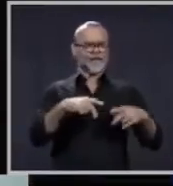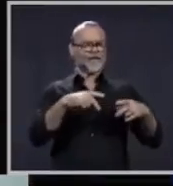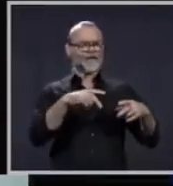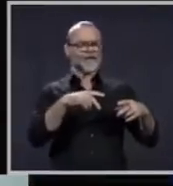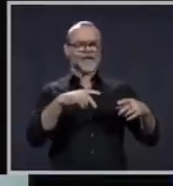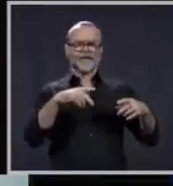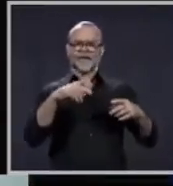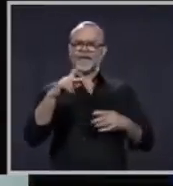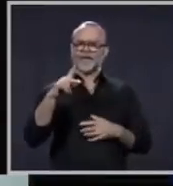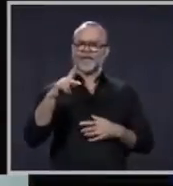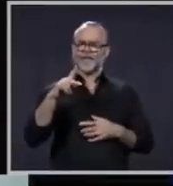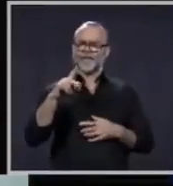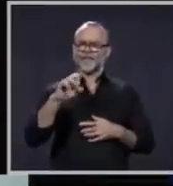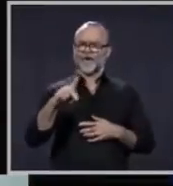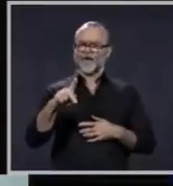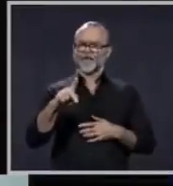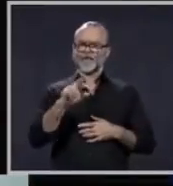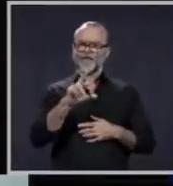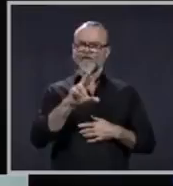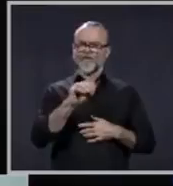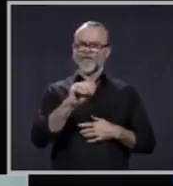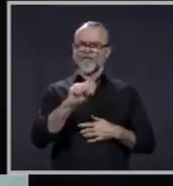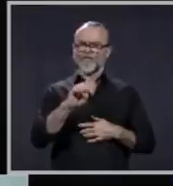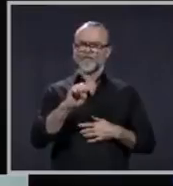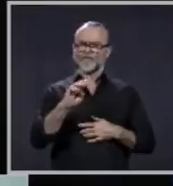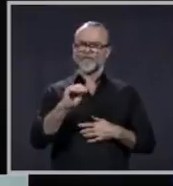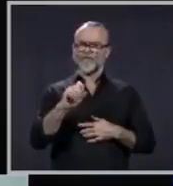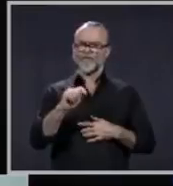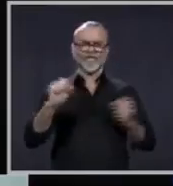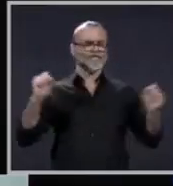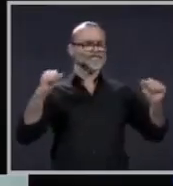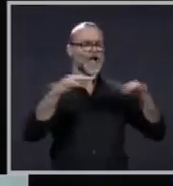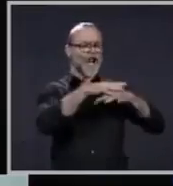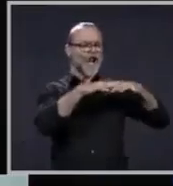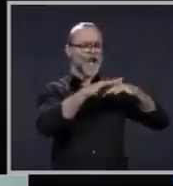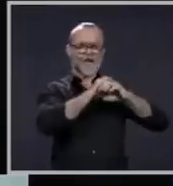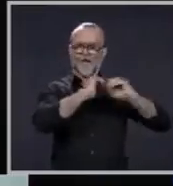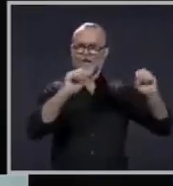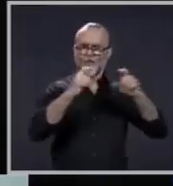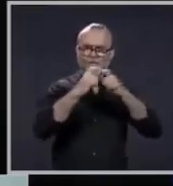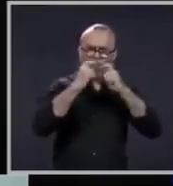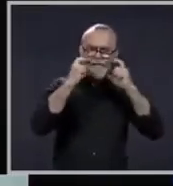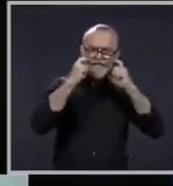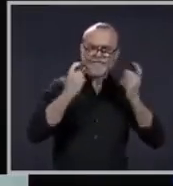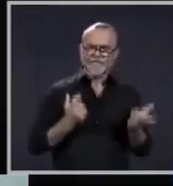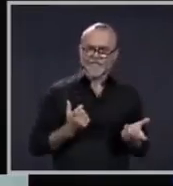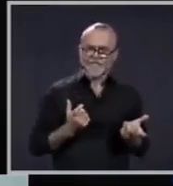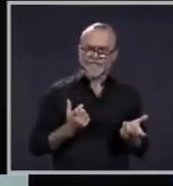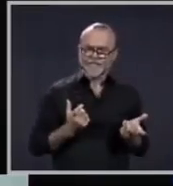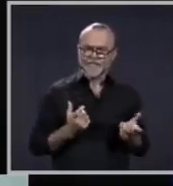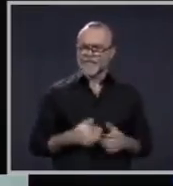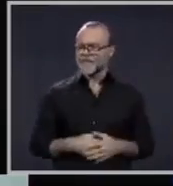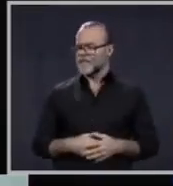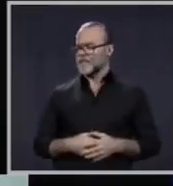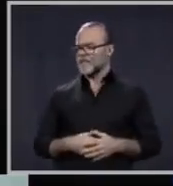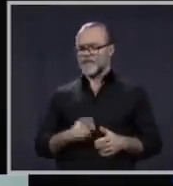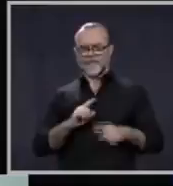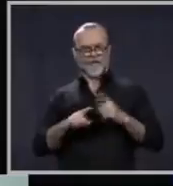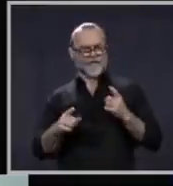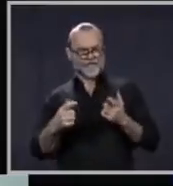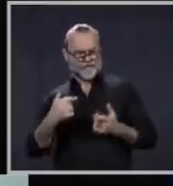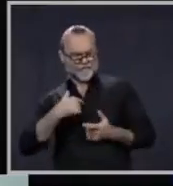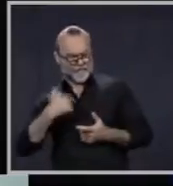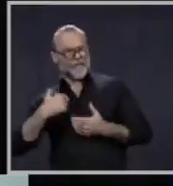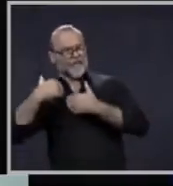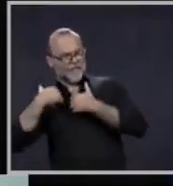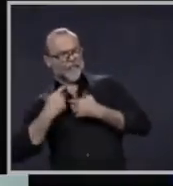distances. So, of course, we need people